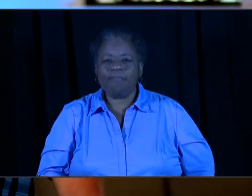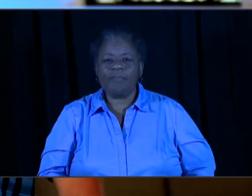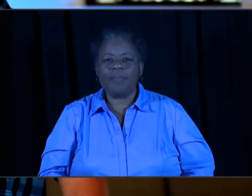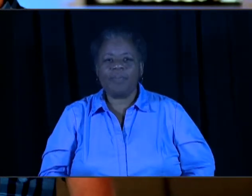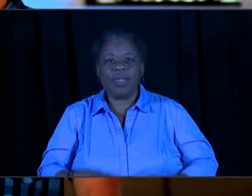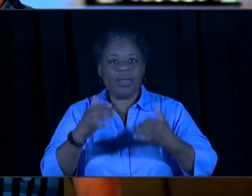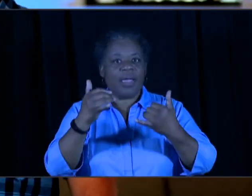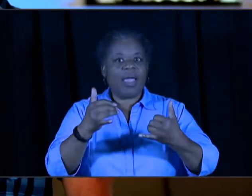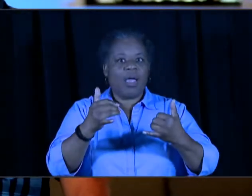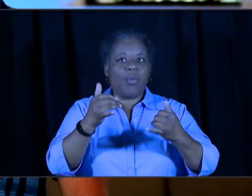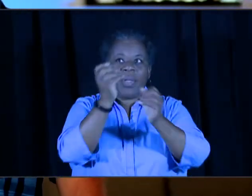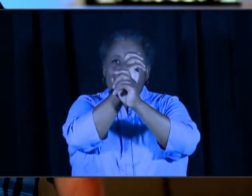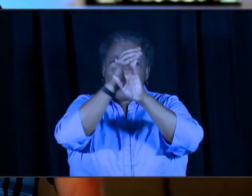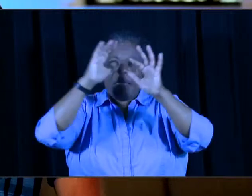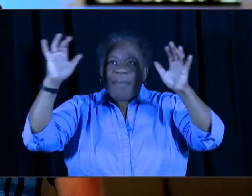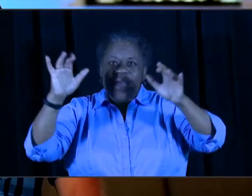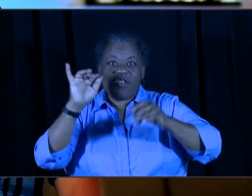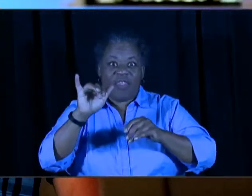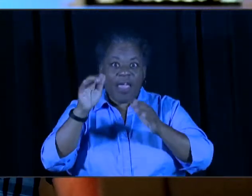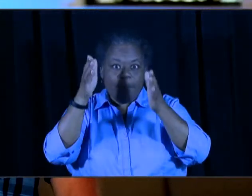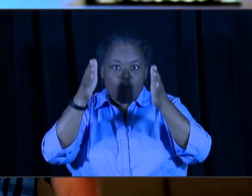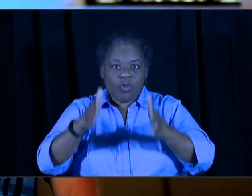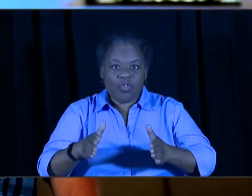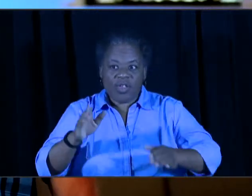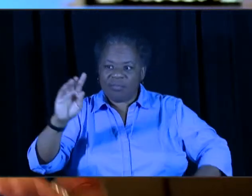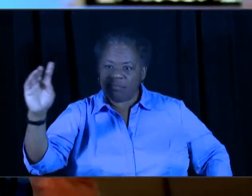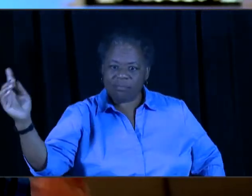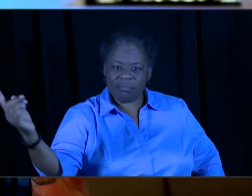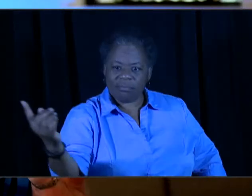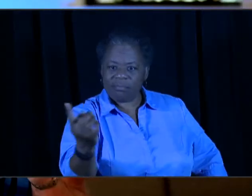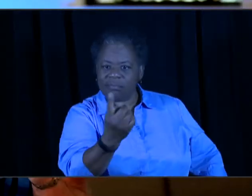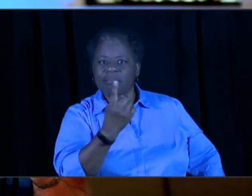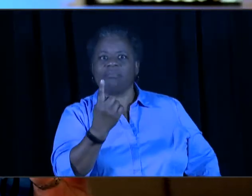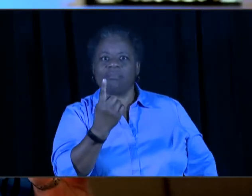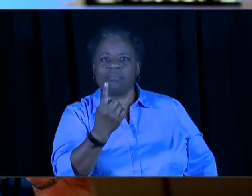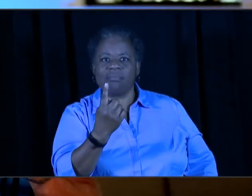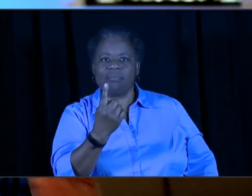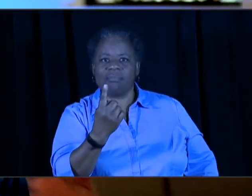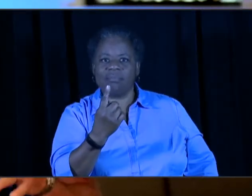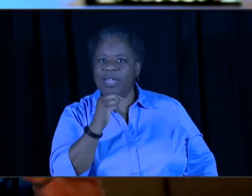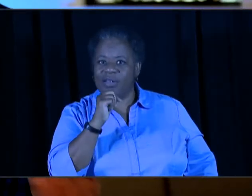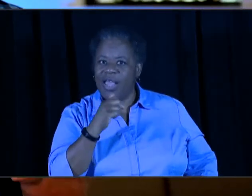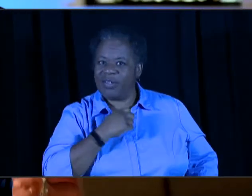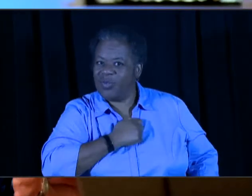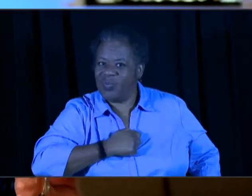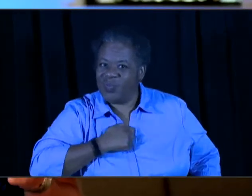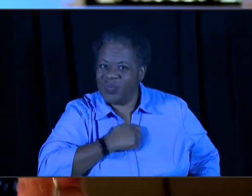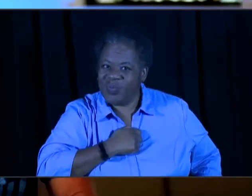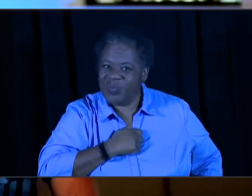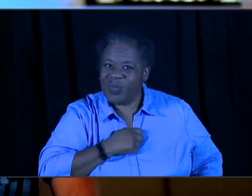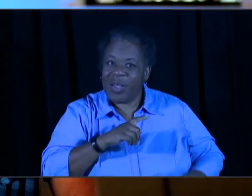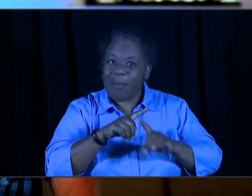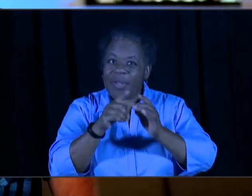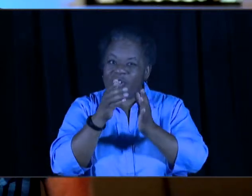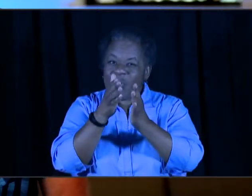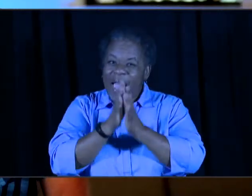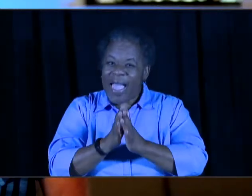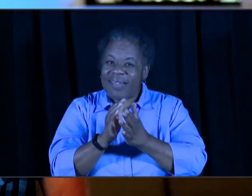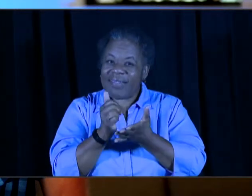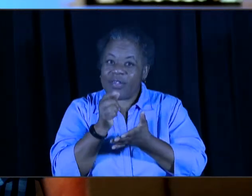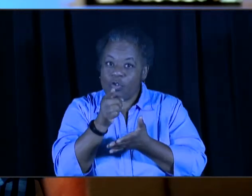And now imagine that person standing in front of you, not to apologize, but to ask for your help with something.